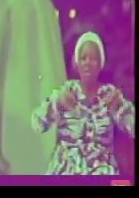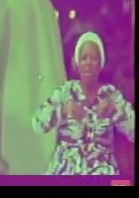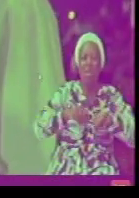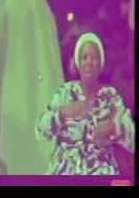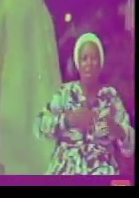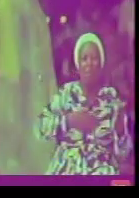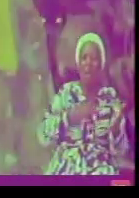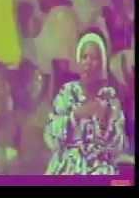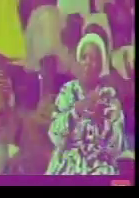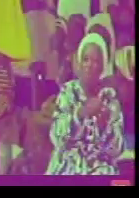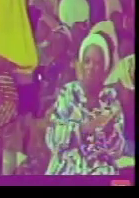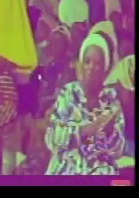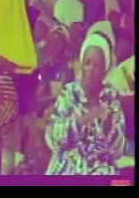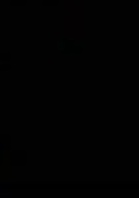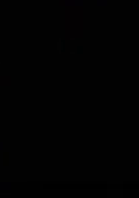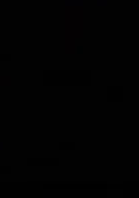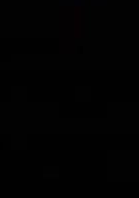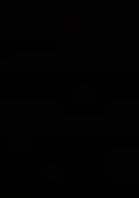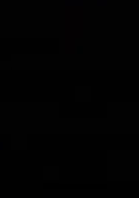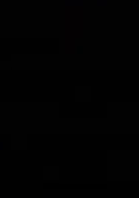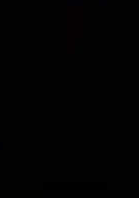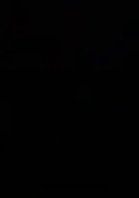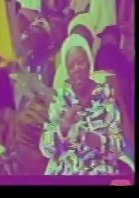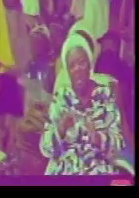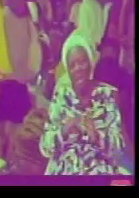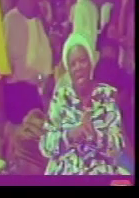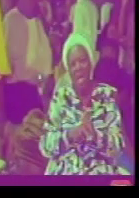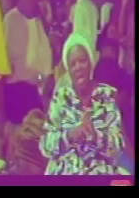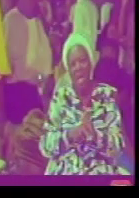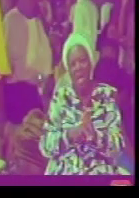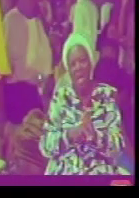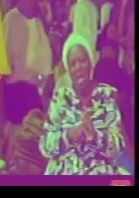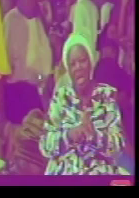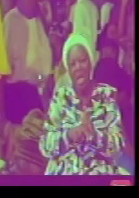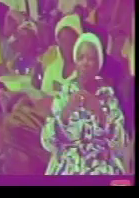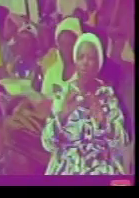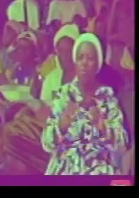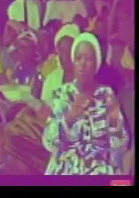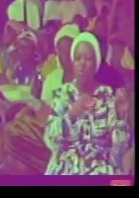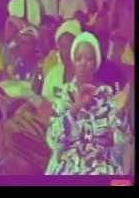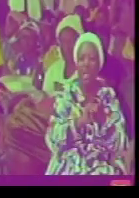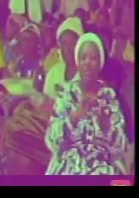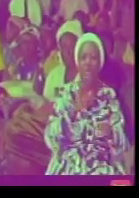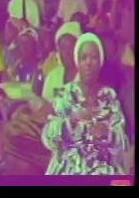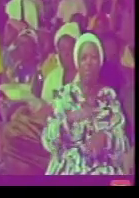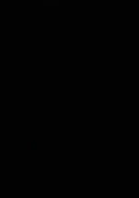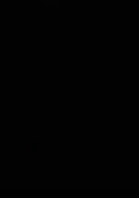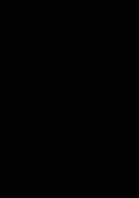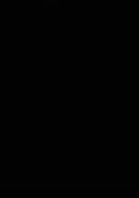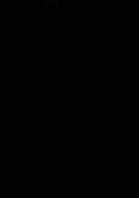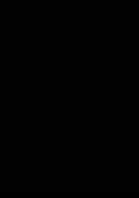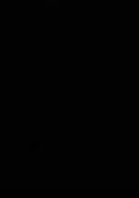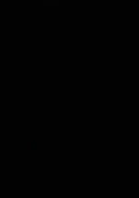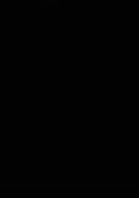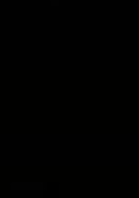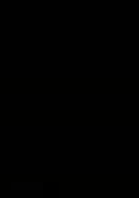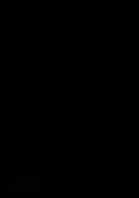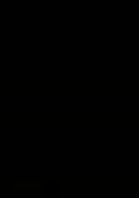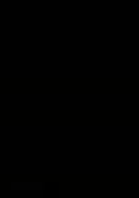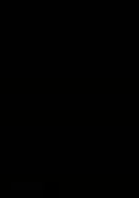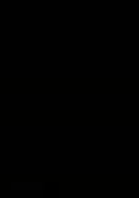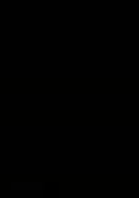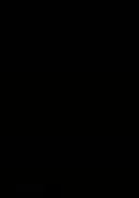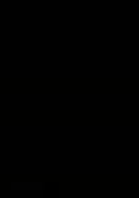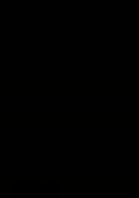my condemnation, my weakness, my sinfulness. I come to put